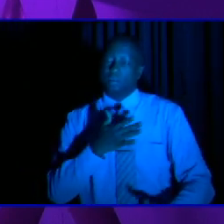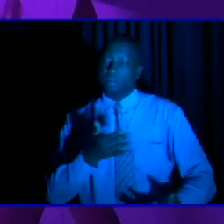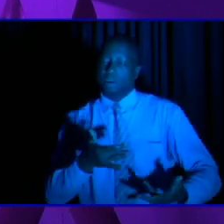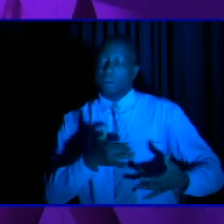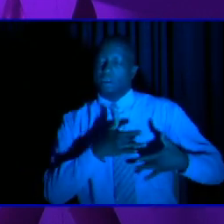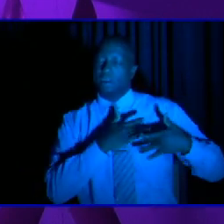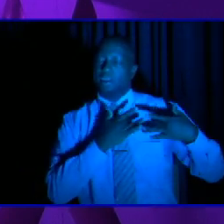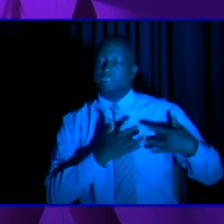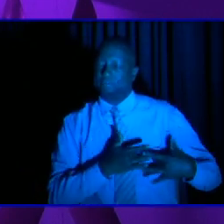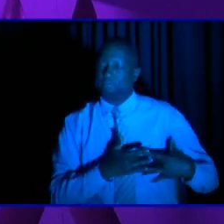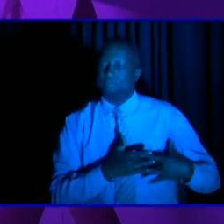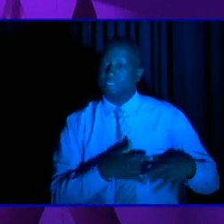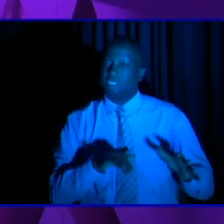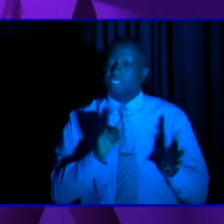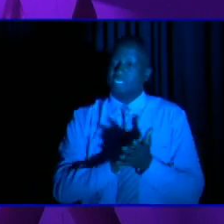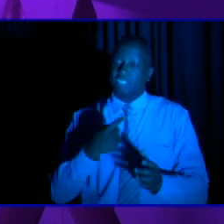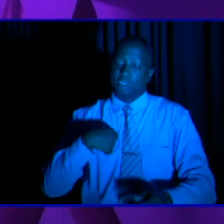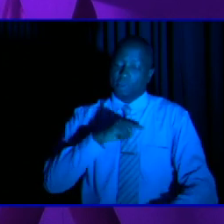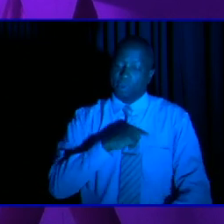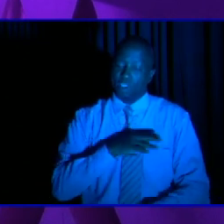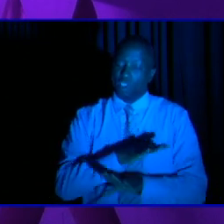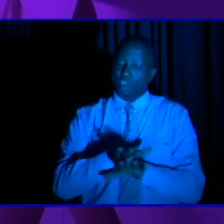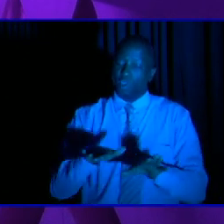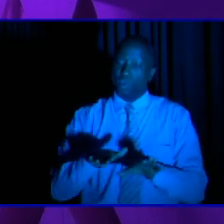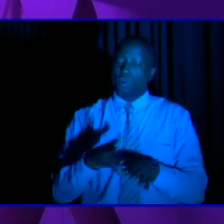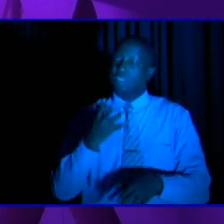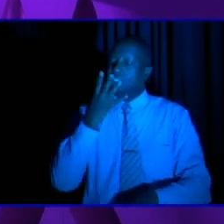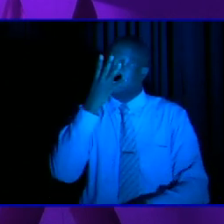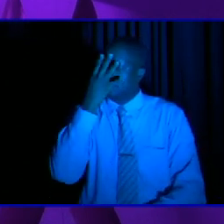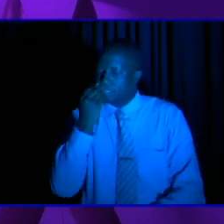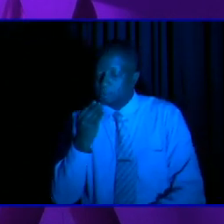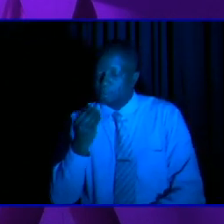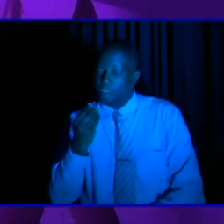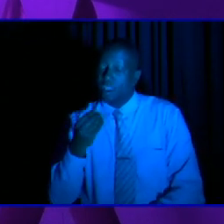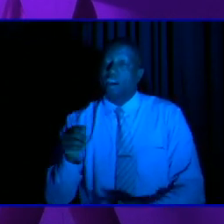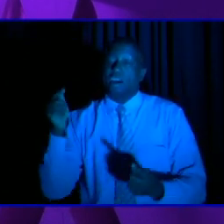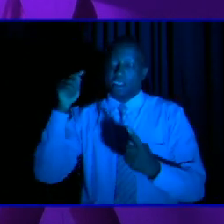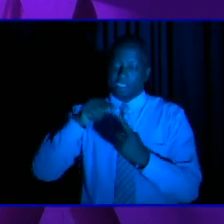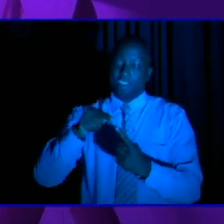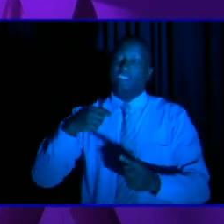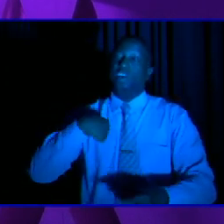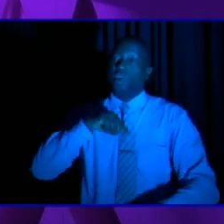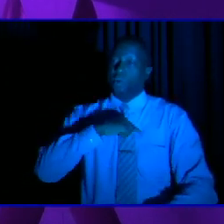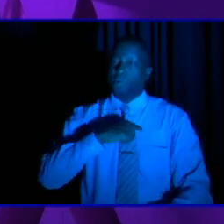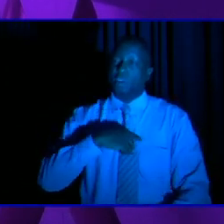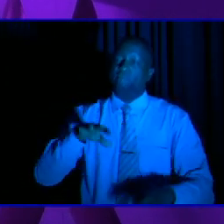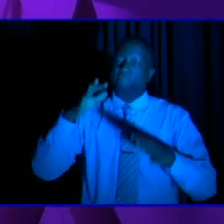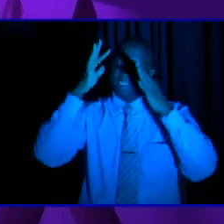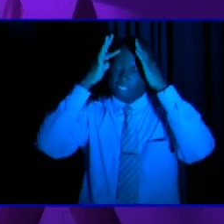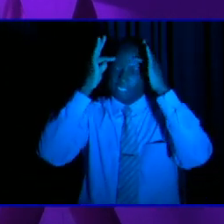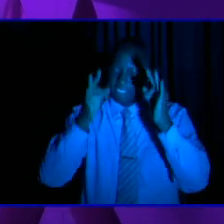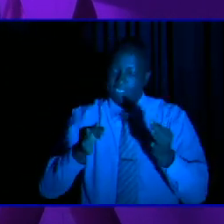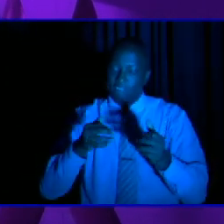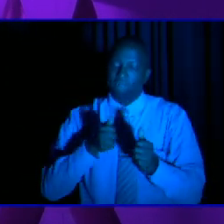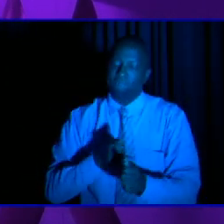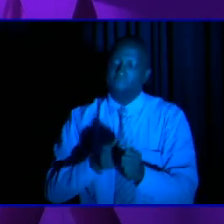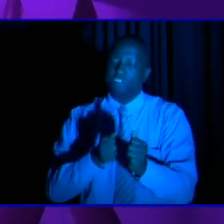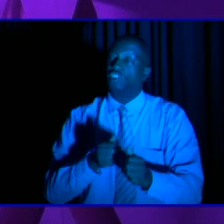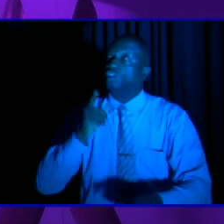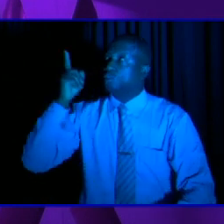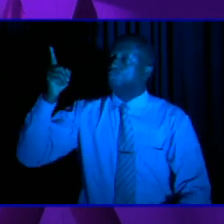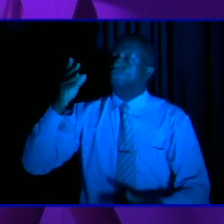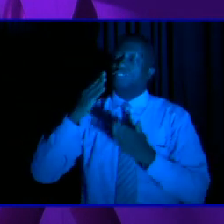we don't rest tonight until we have sealed the deal with you for eternity. Thank